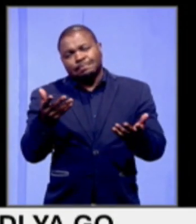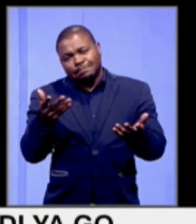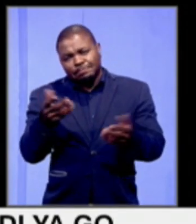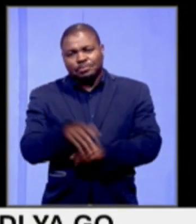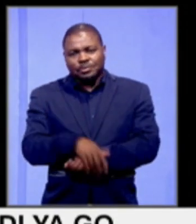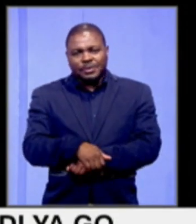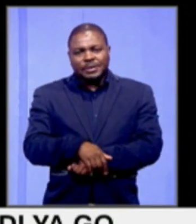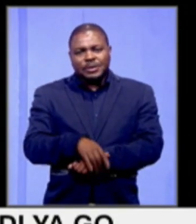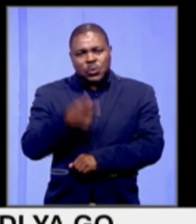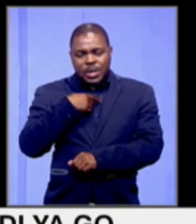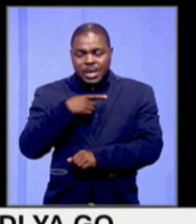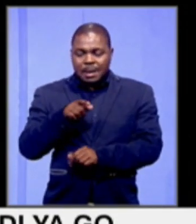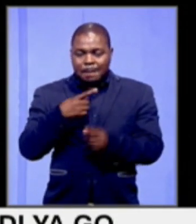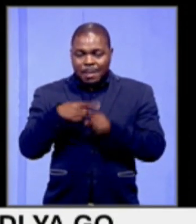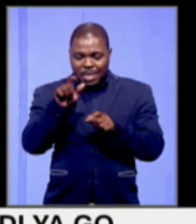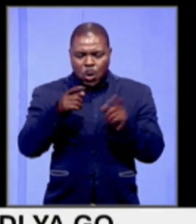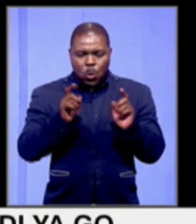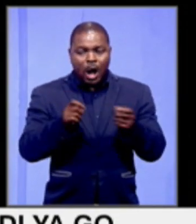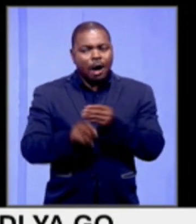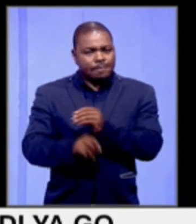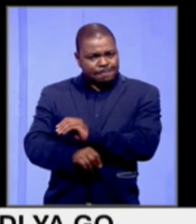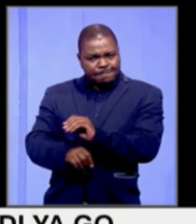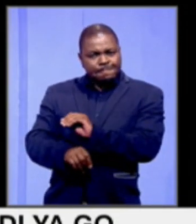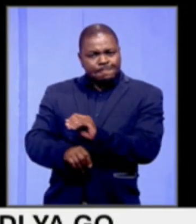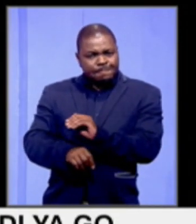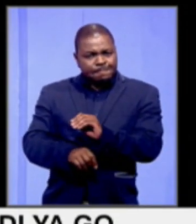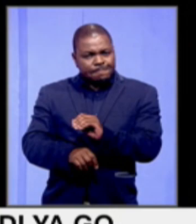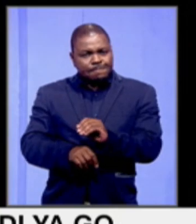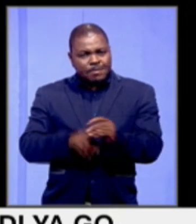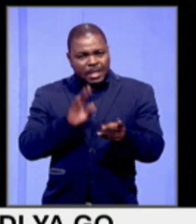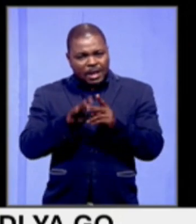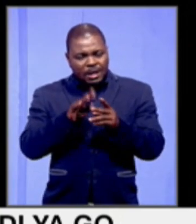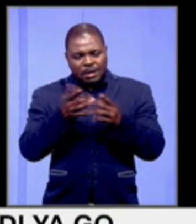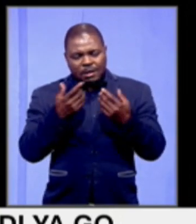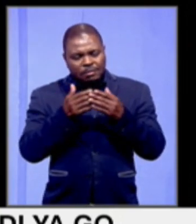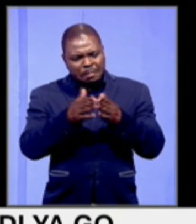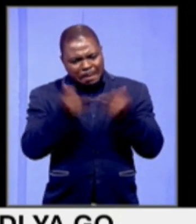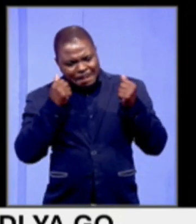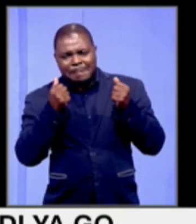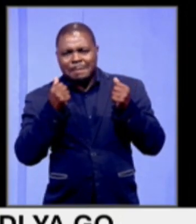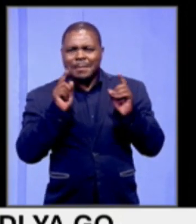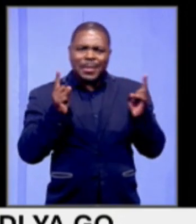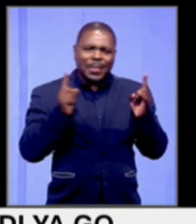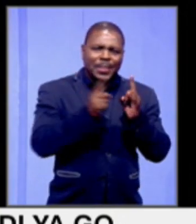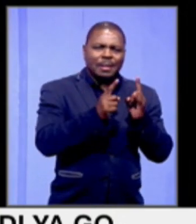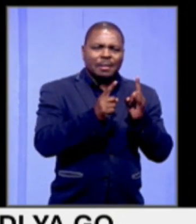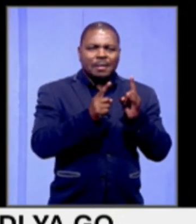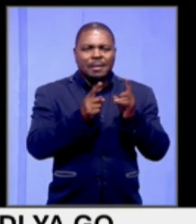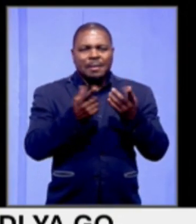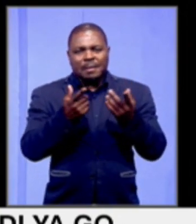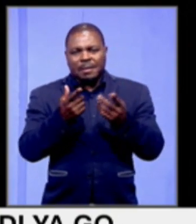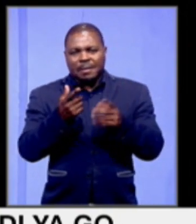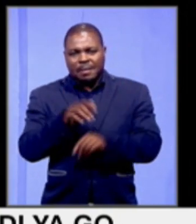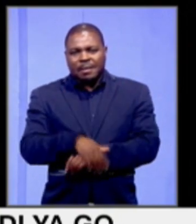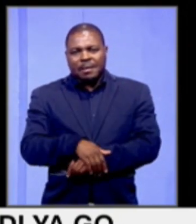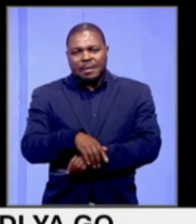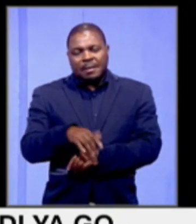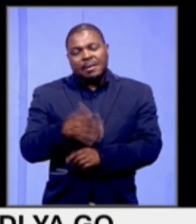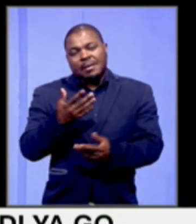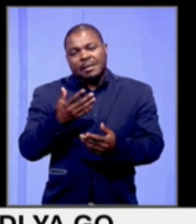So we have some quick players that can come out from a deep block. But in terms of them, yeah, they do commit a